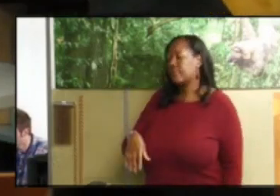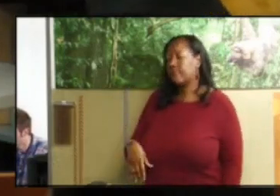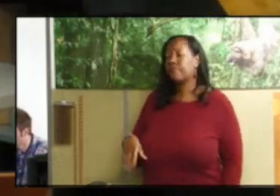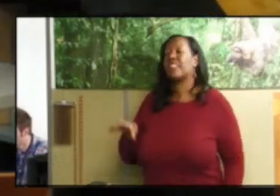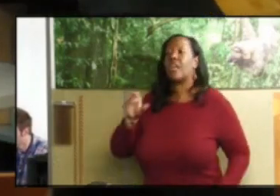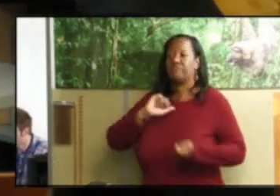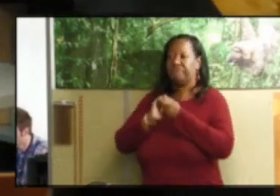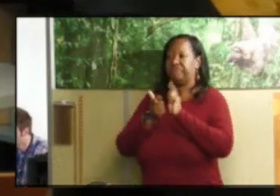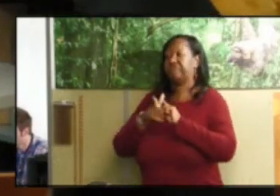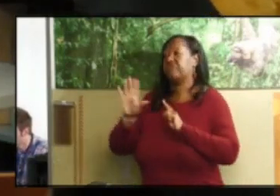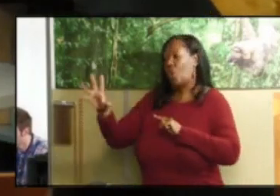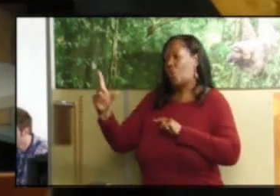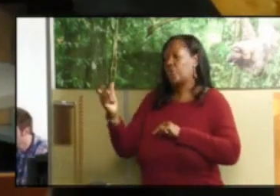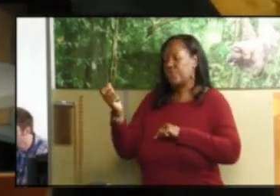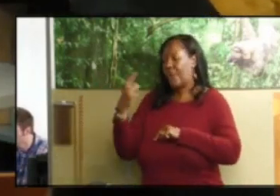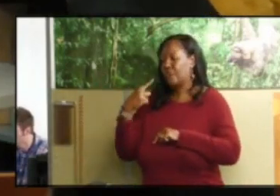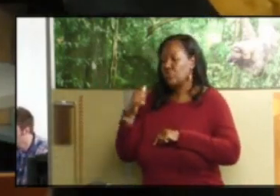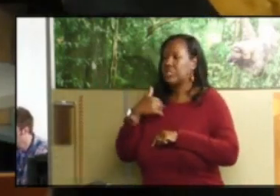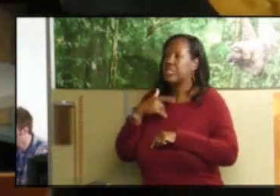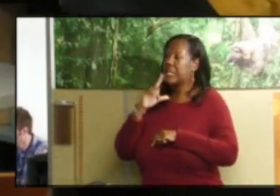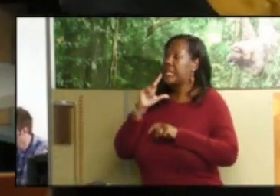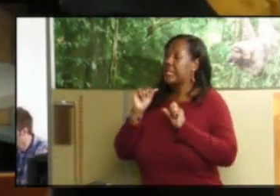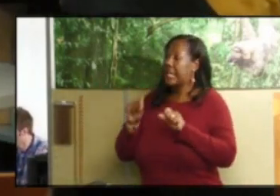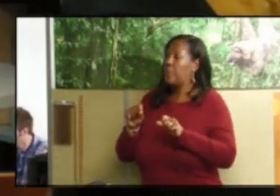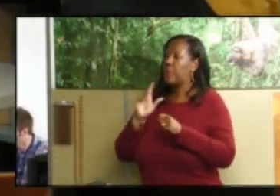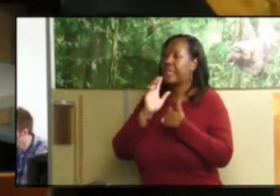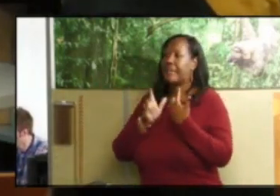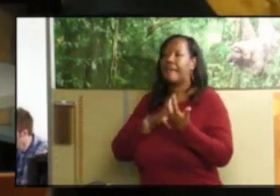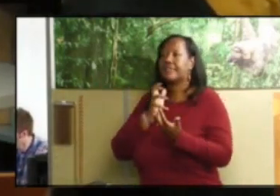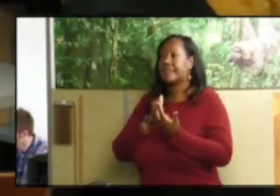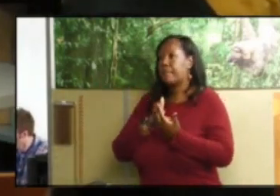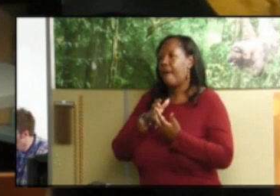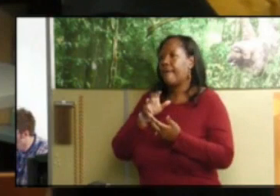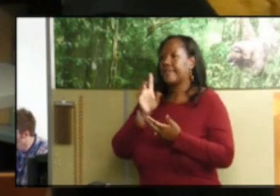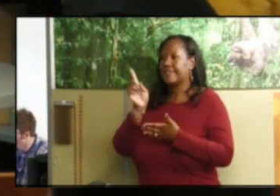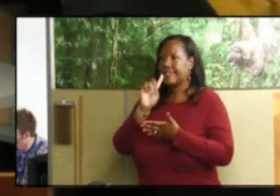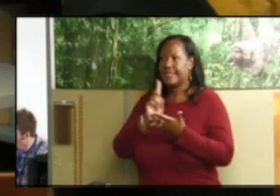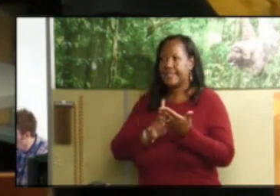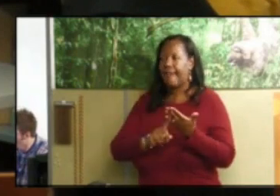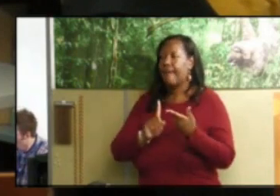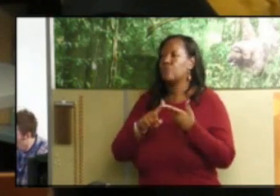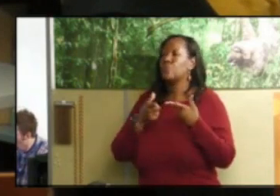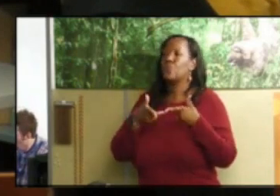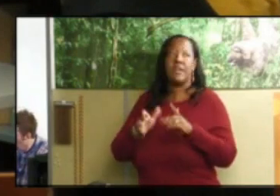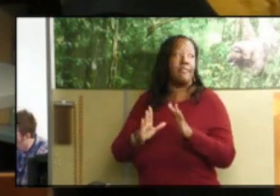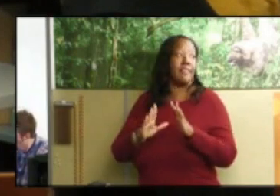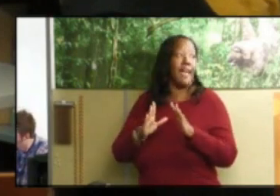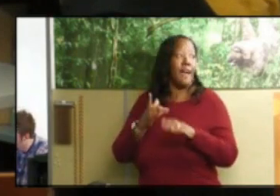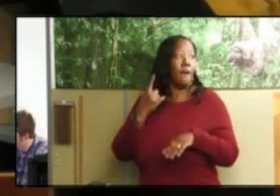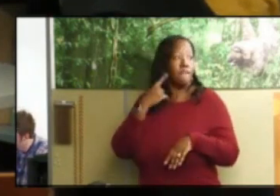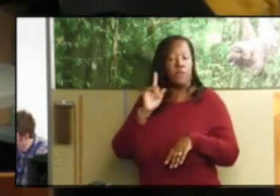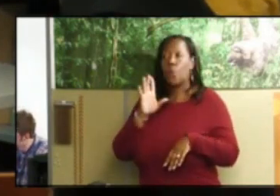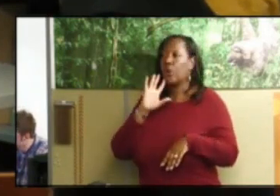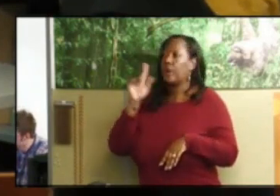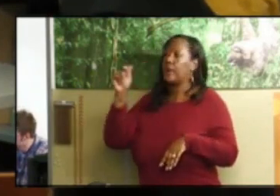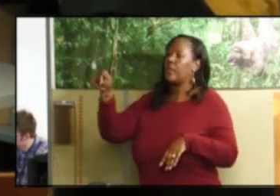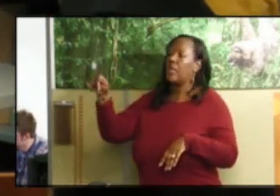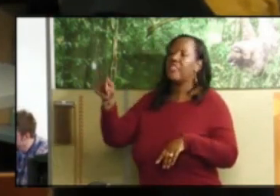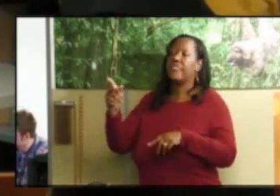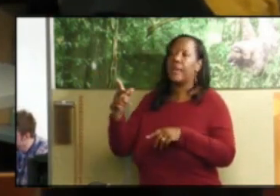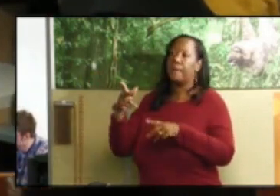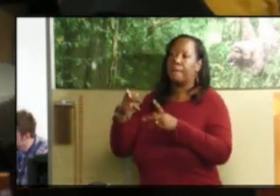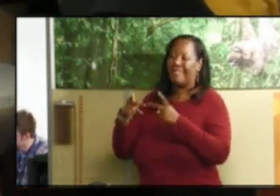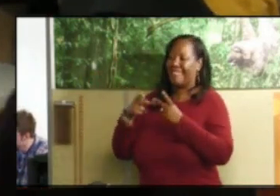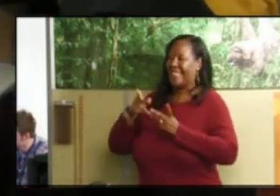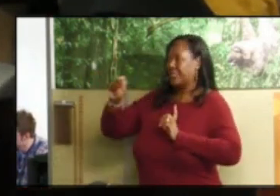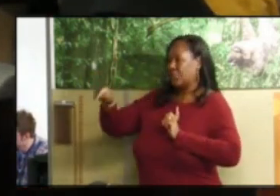is there a level of customization in the design to allow for the venues to